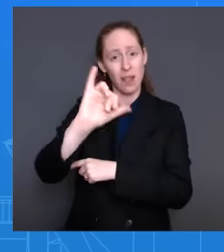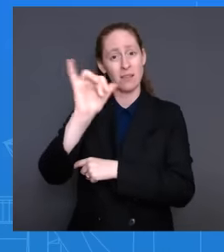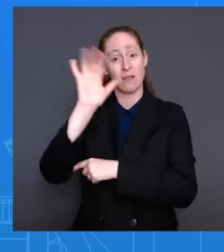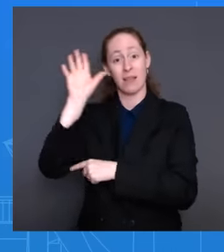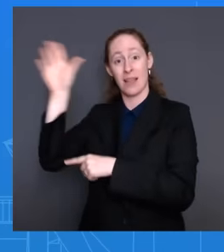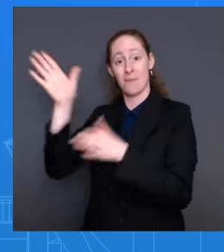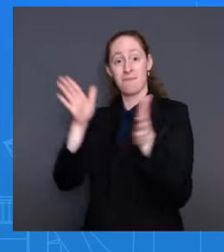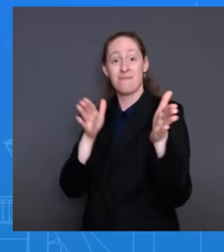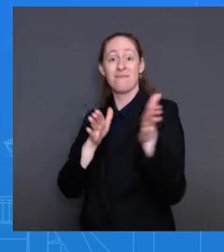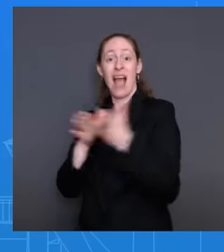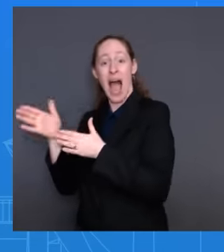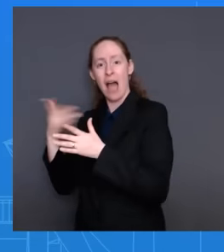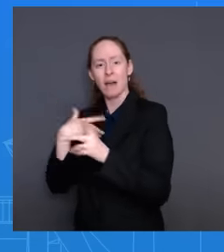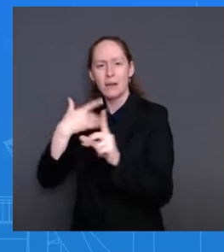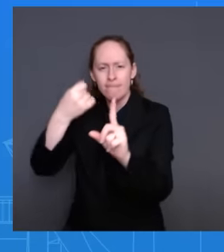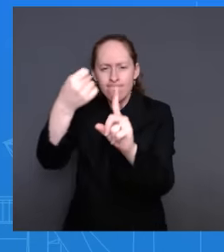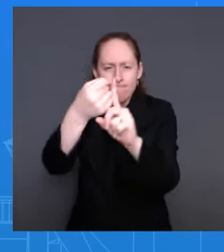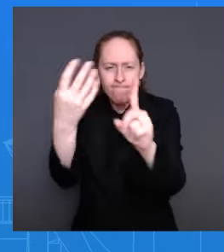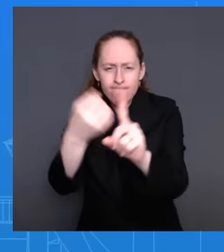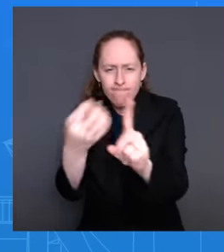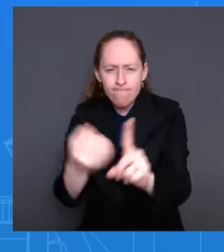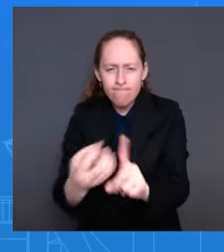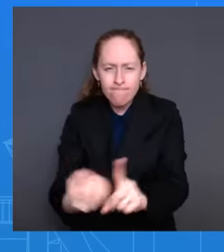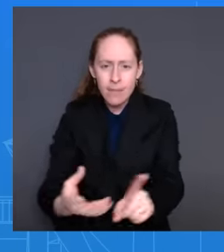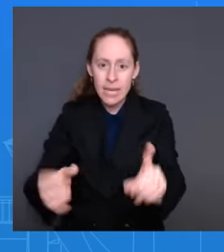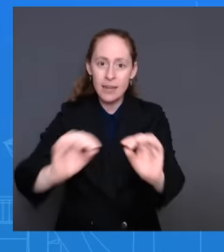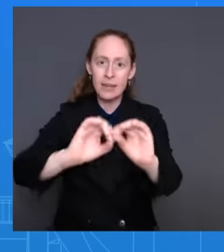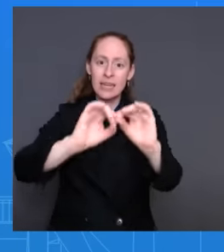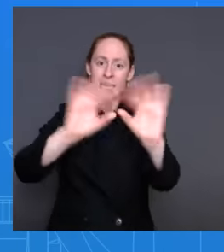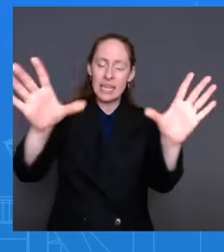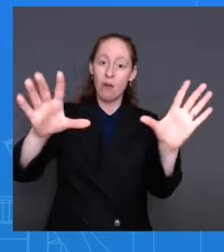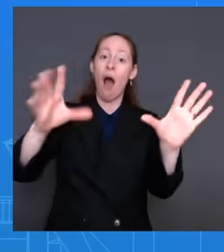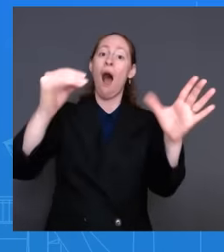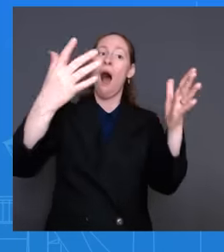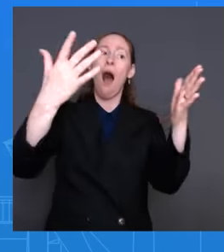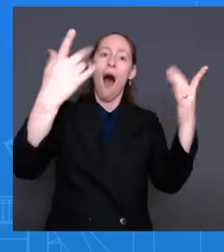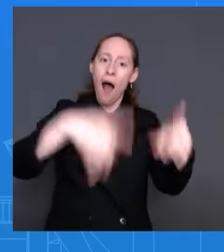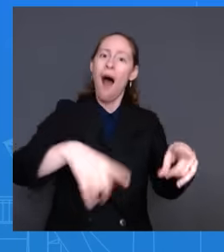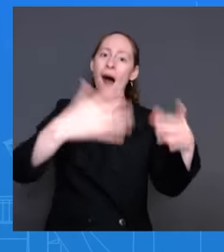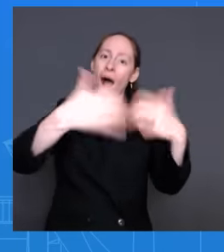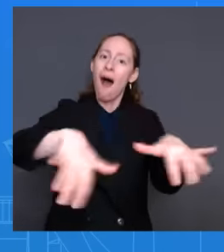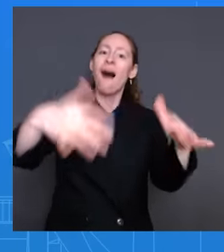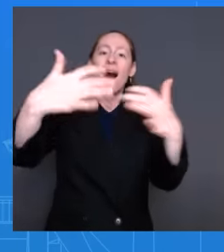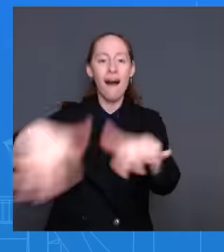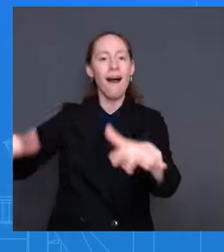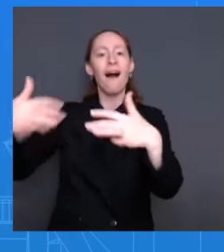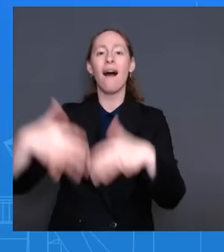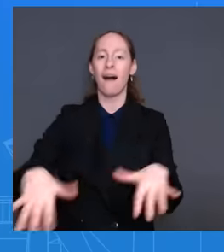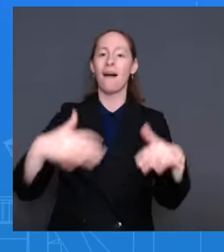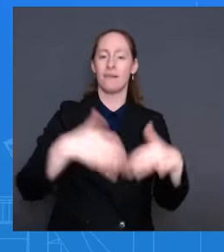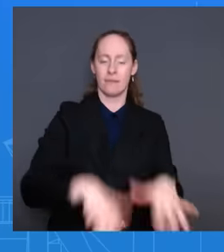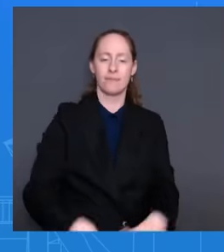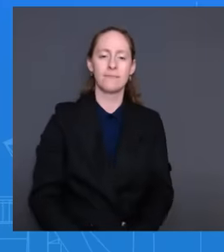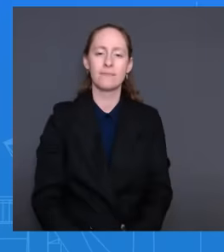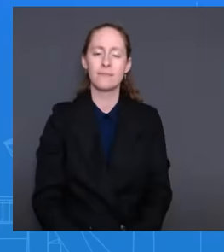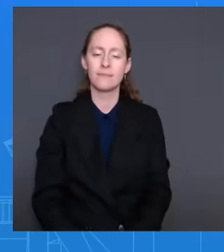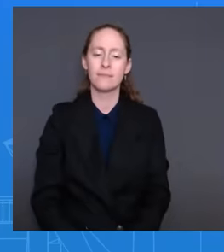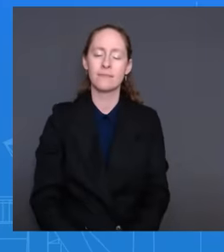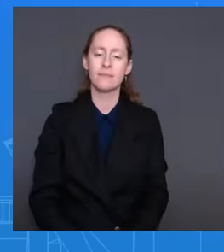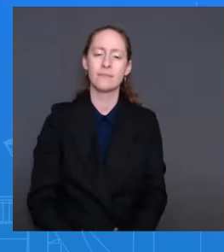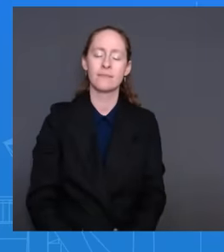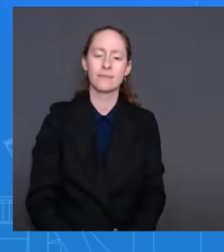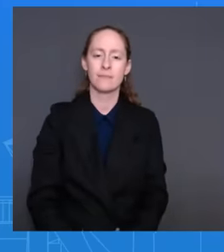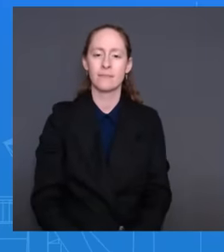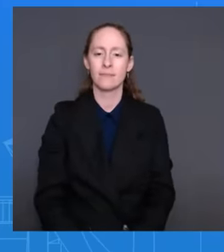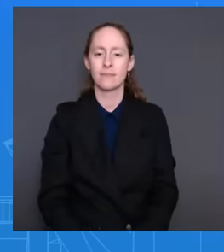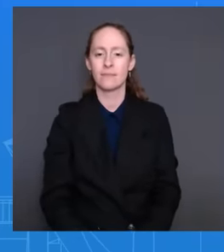so we are now moving into a phase which is really a transition, that transition that he spoke about.